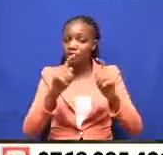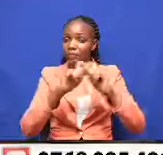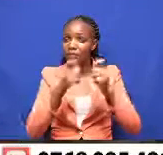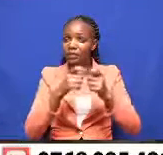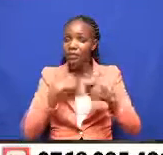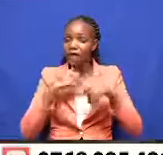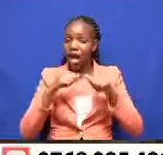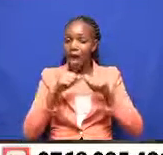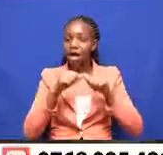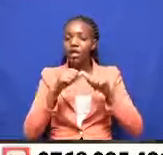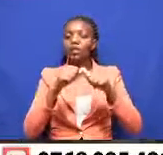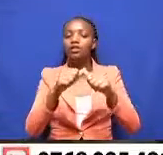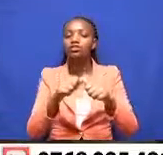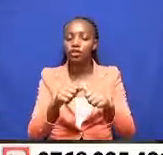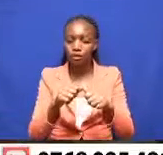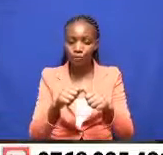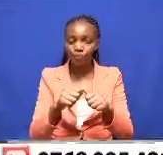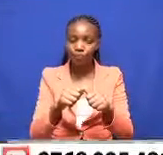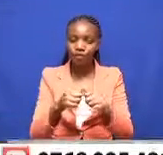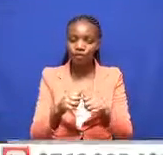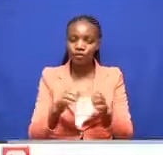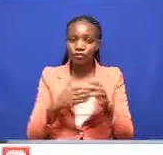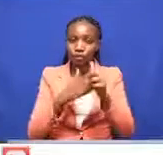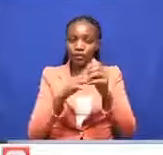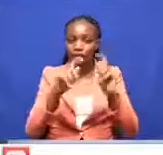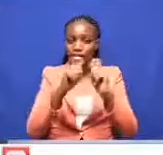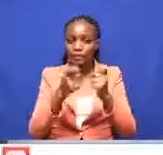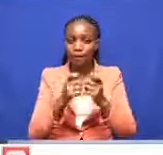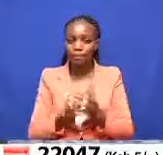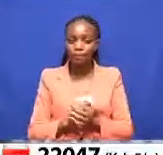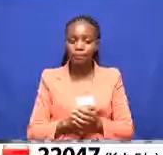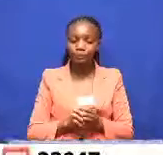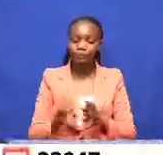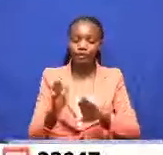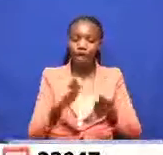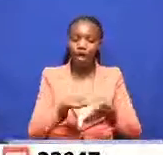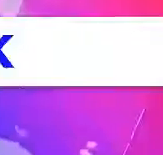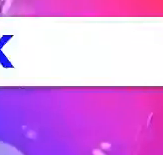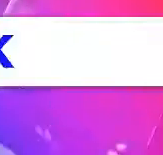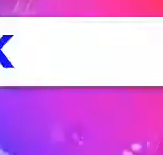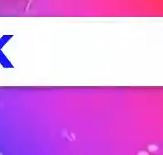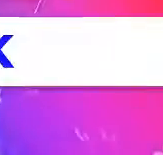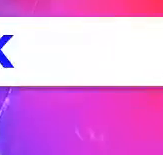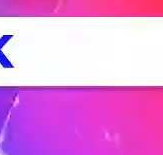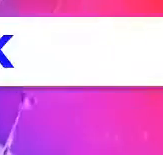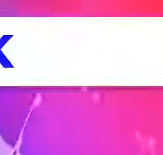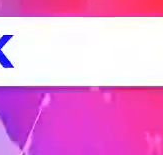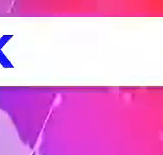carry out my intention, that is to leave. English Premier League now and Manchester.